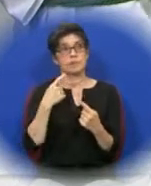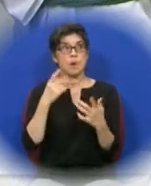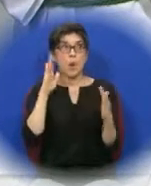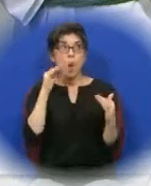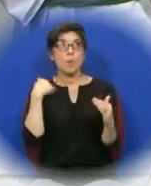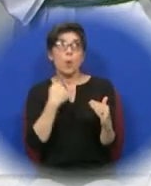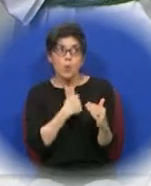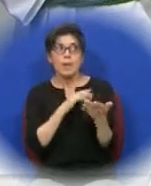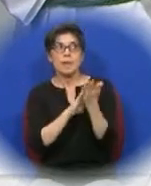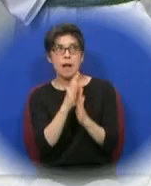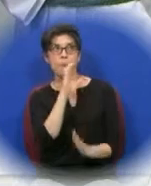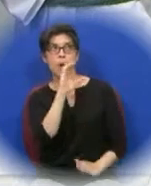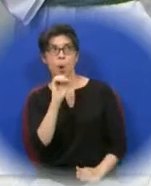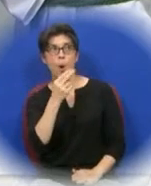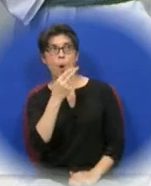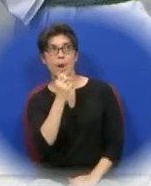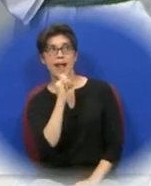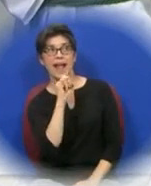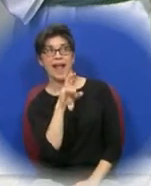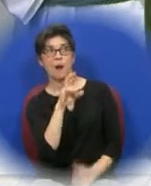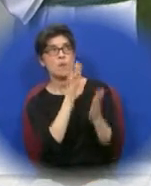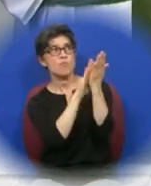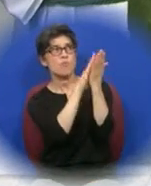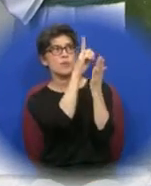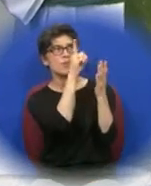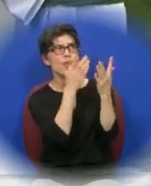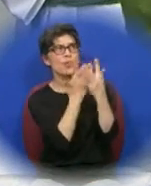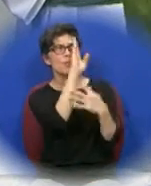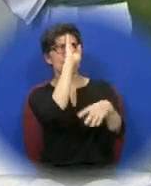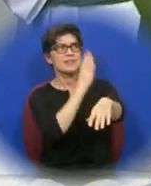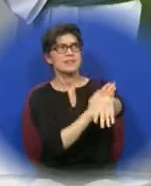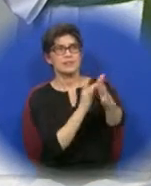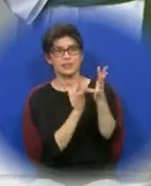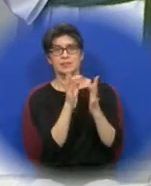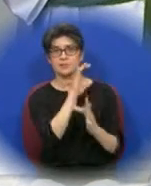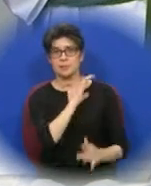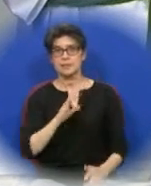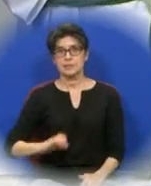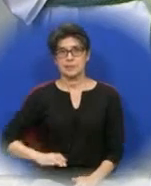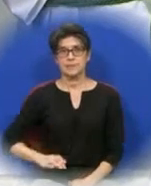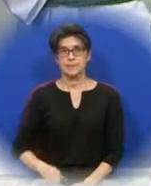may praise and glorify you through your Son, Jesus Christ.